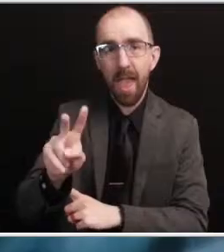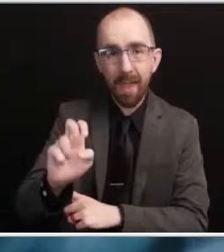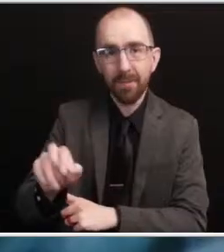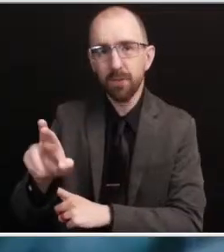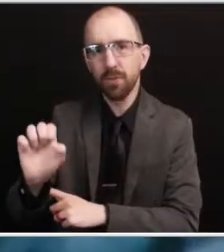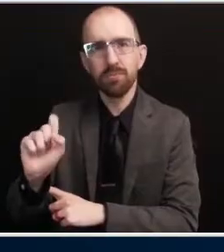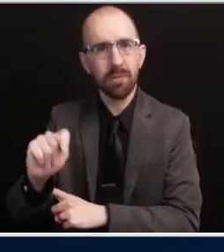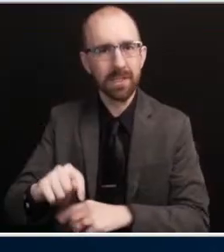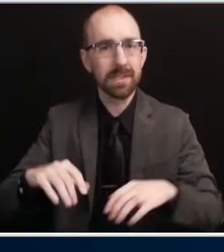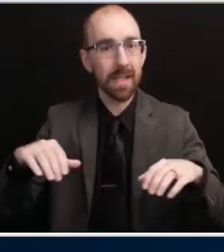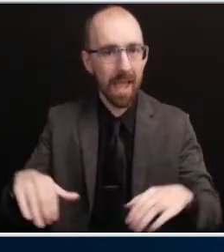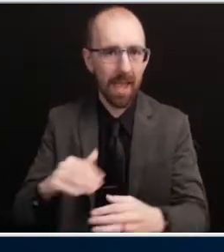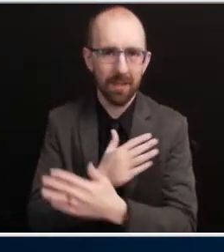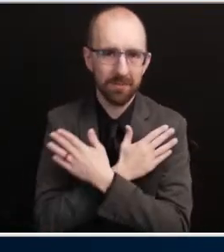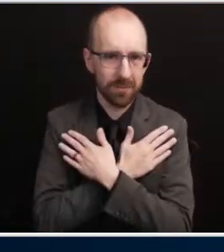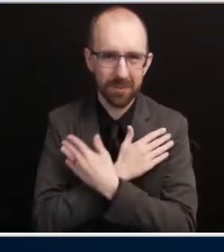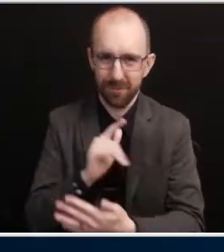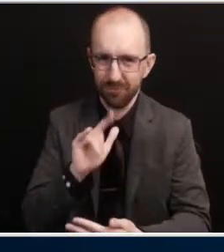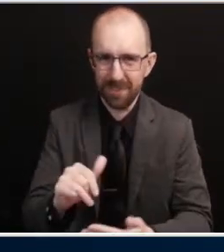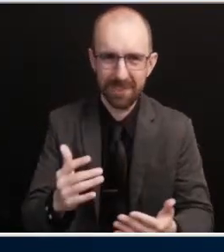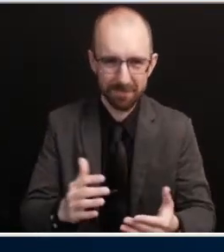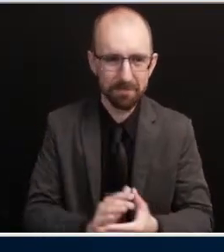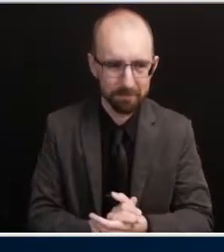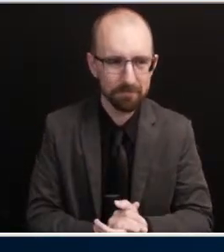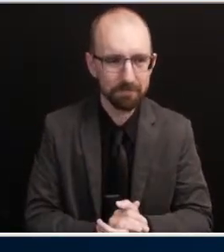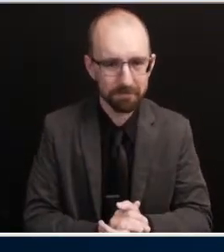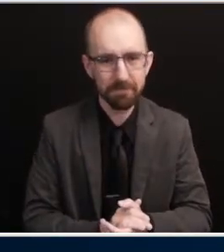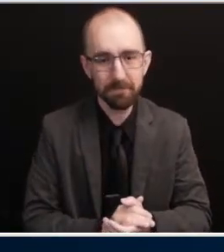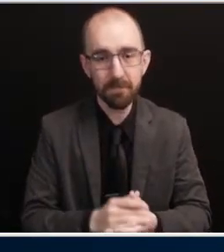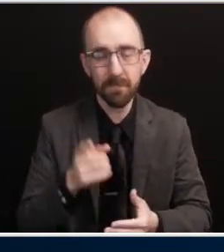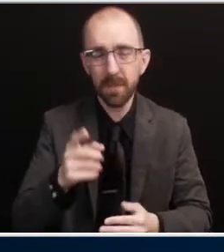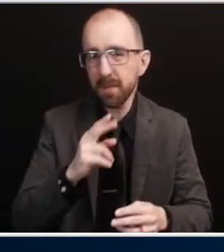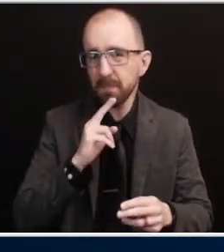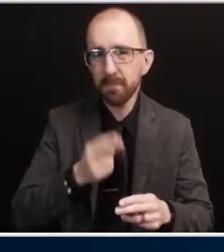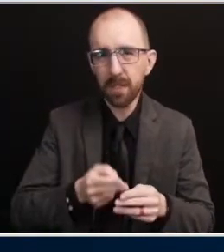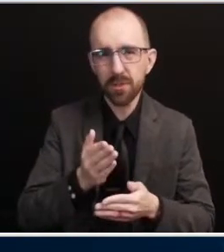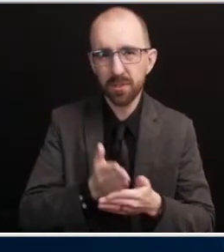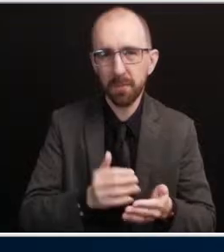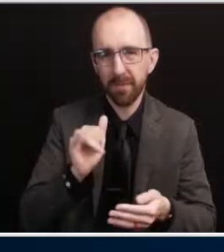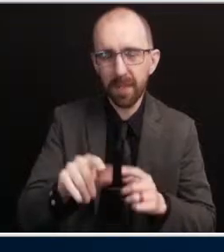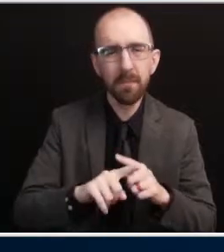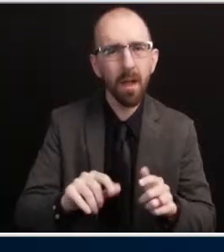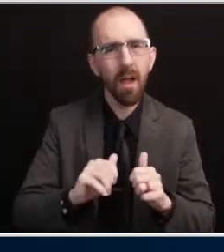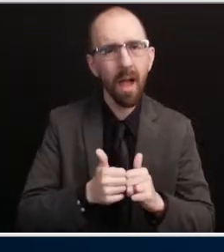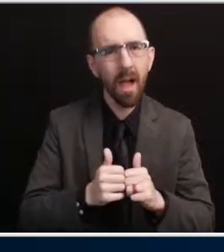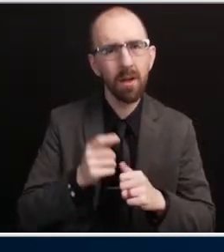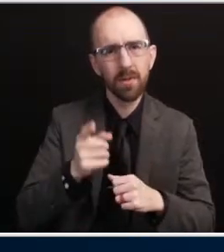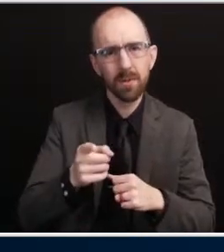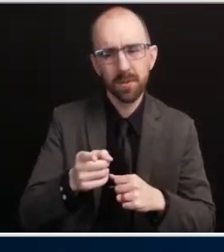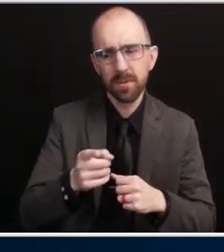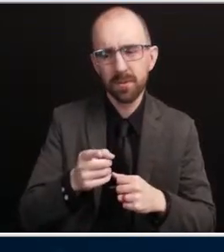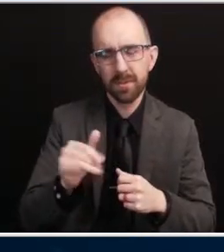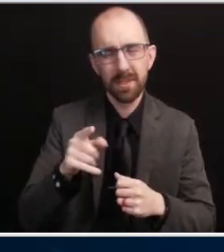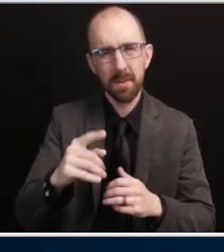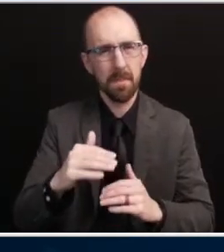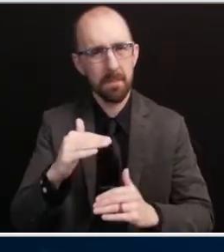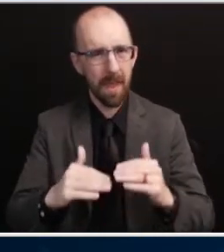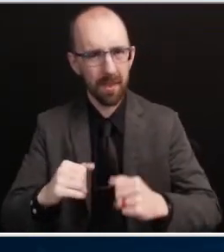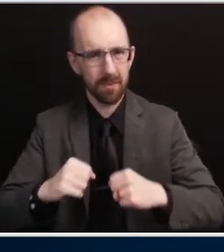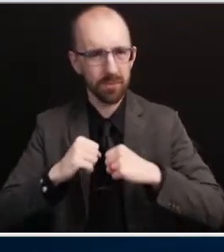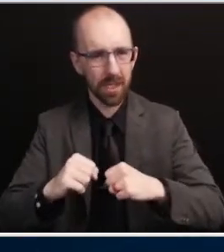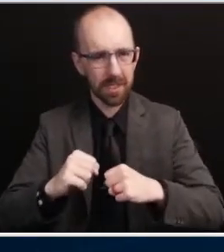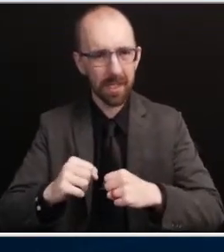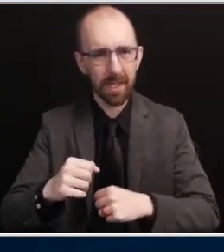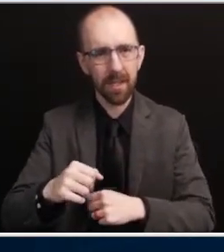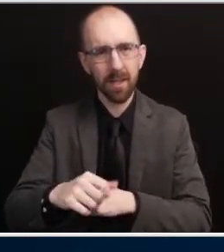it. Okay. So I think you mentioned some of these, but that's sort of how you balance protecting the graft while also